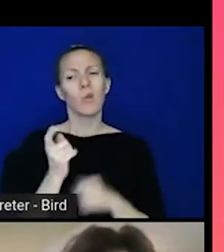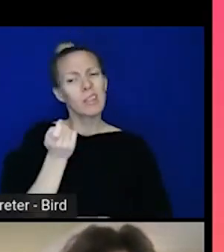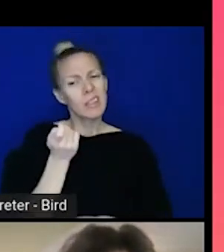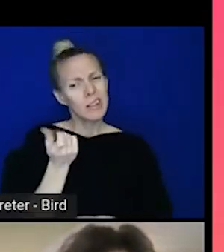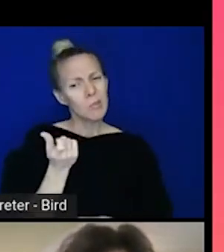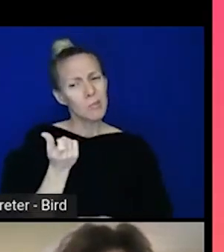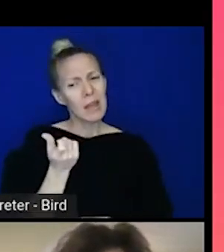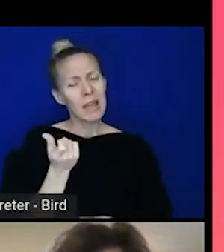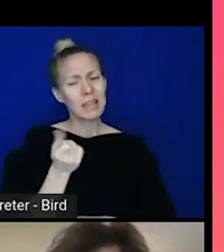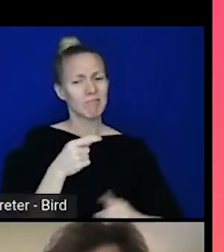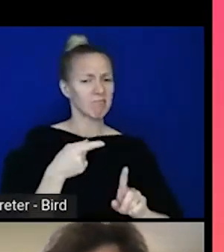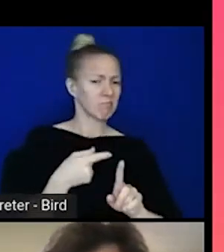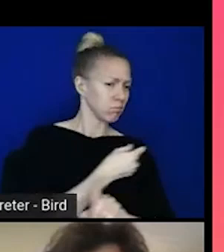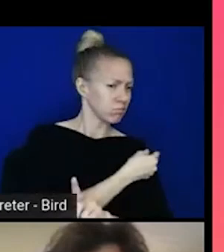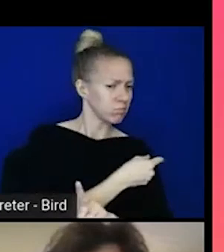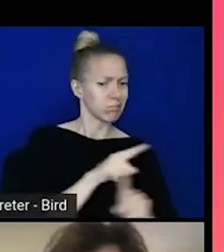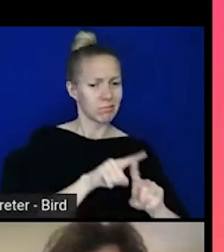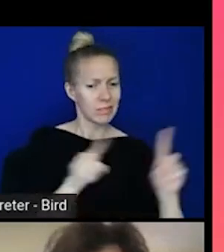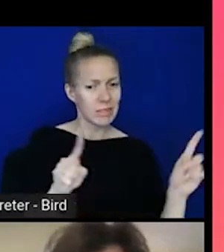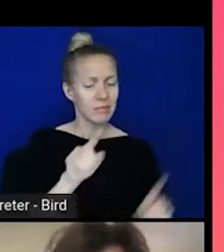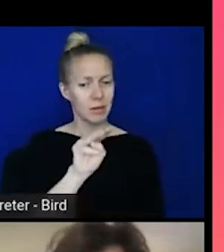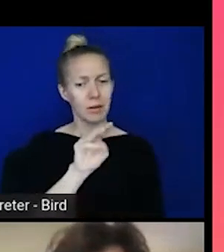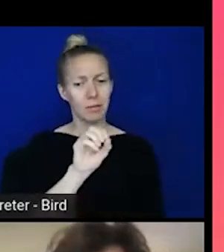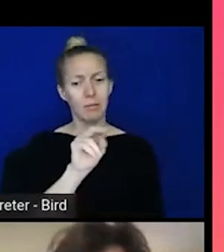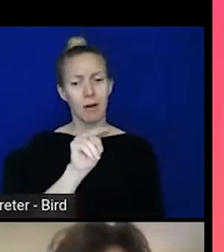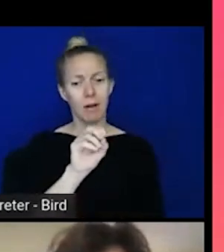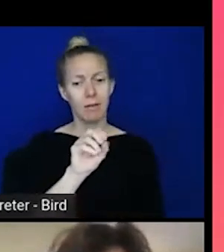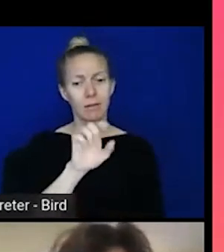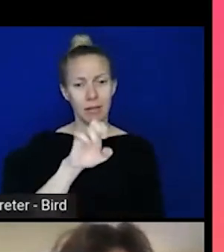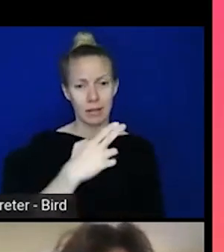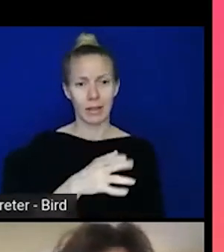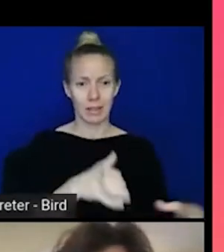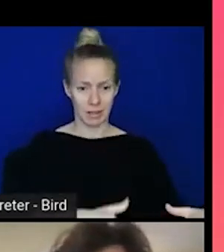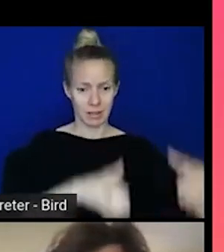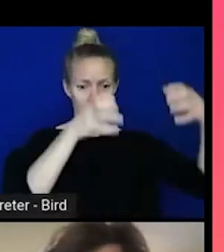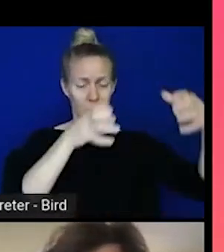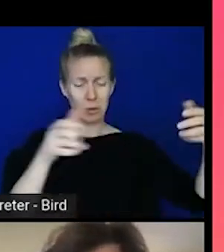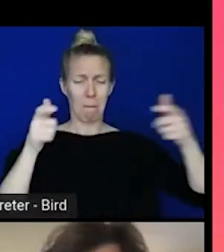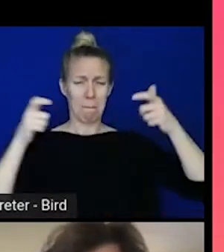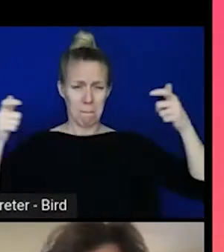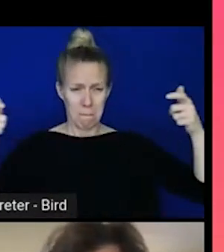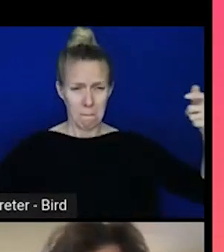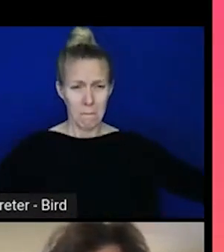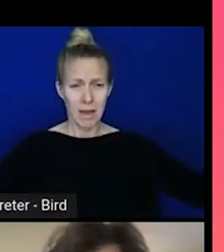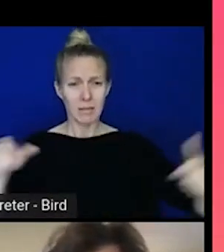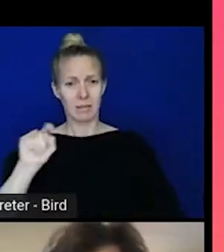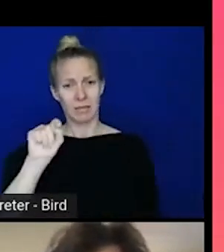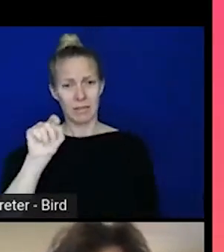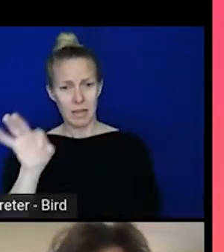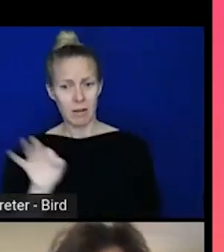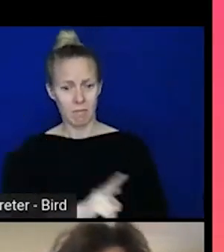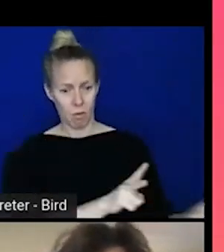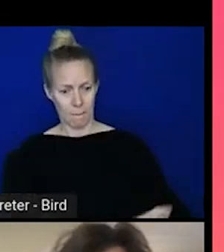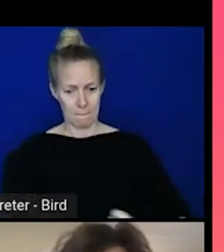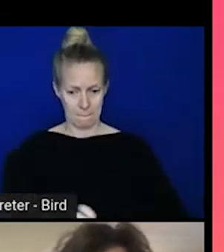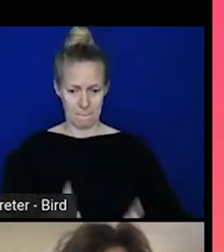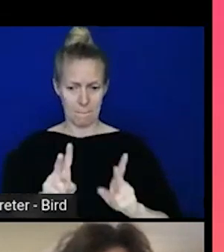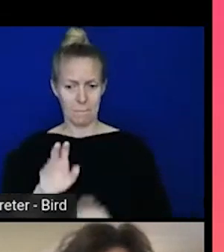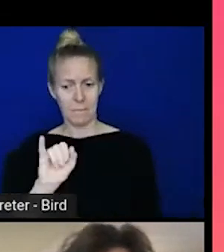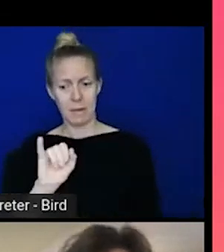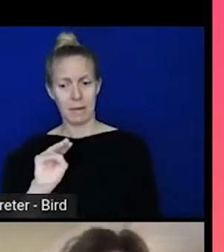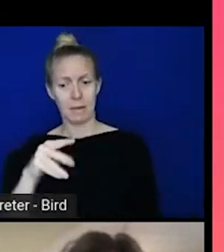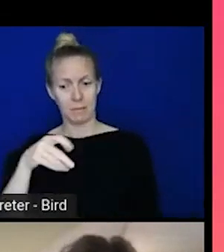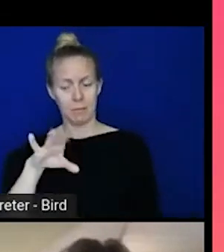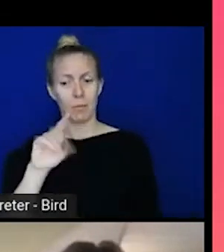yes, this is massive Terraform imports and why you should avoid building monoliths.